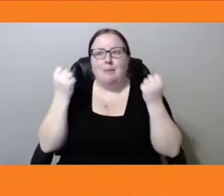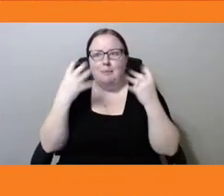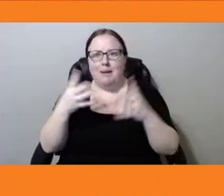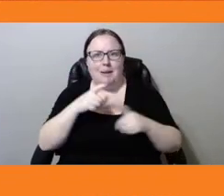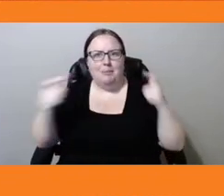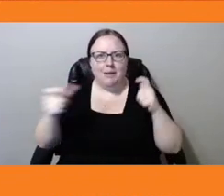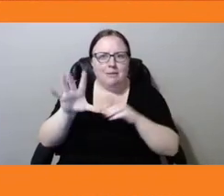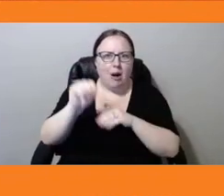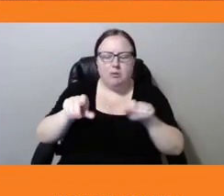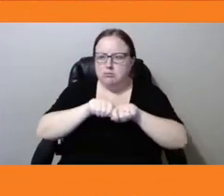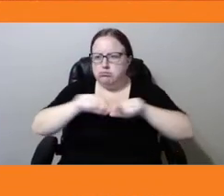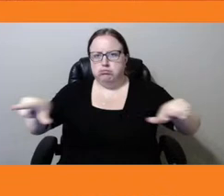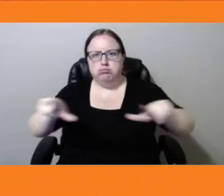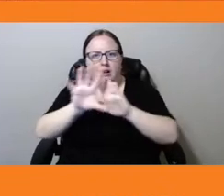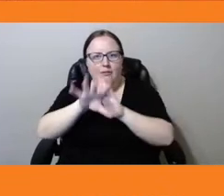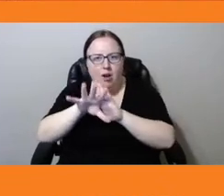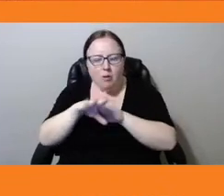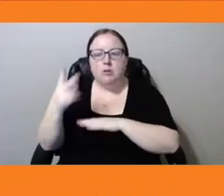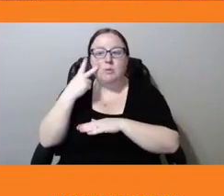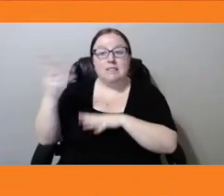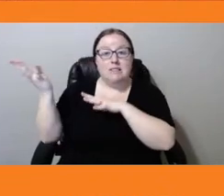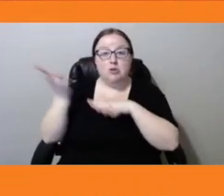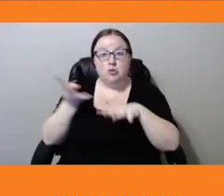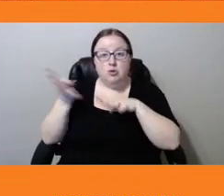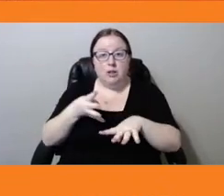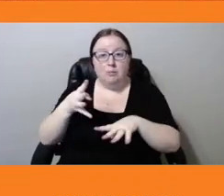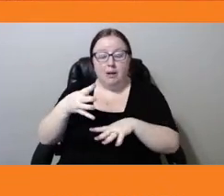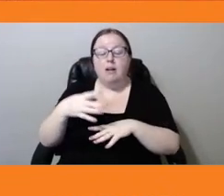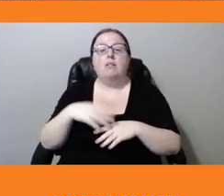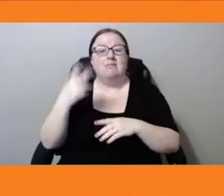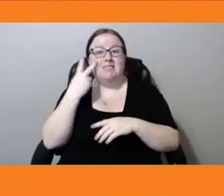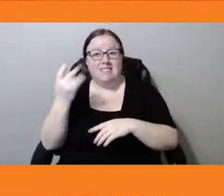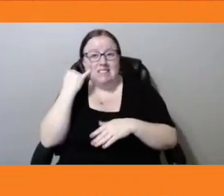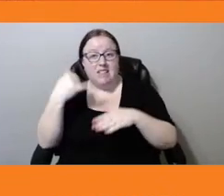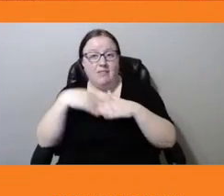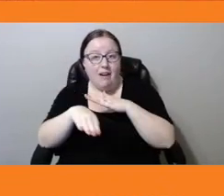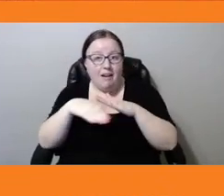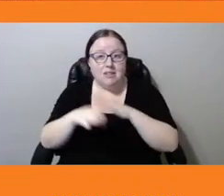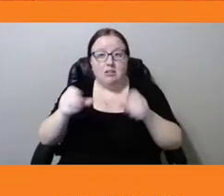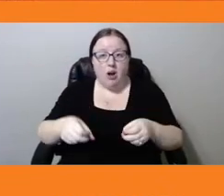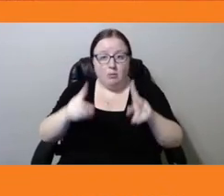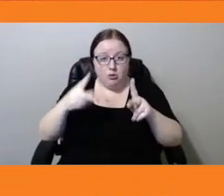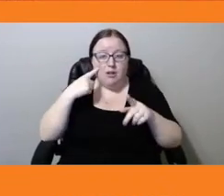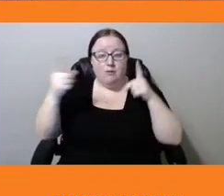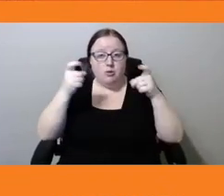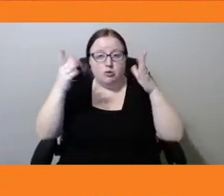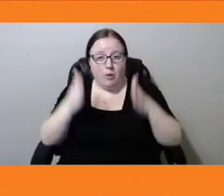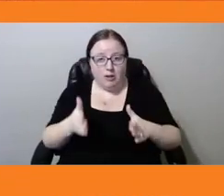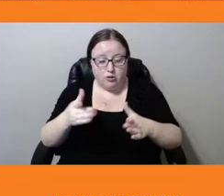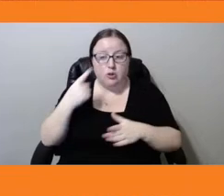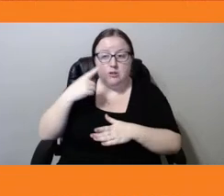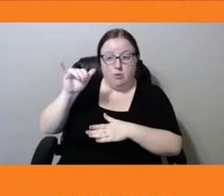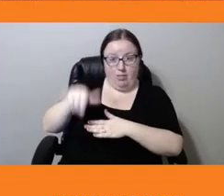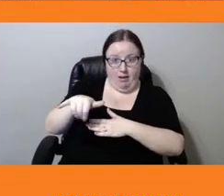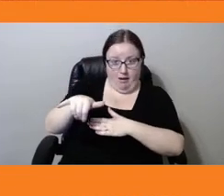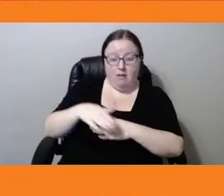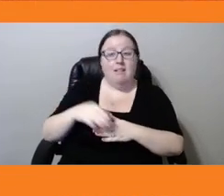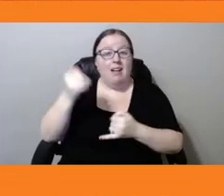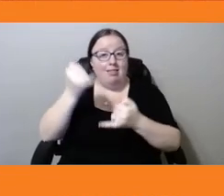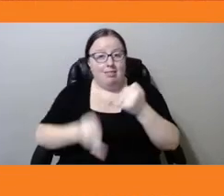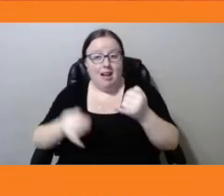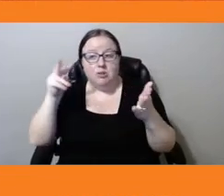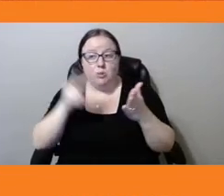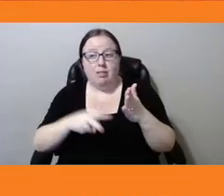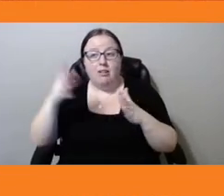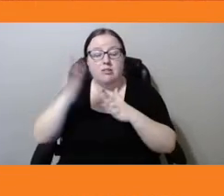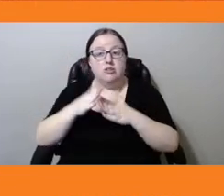who are releasing films. We look at streaming platforms to understand if there's access and opportunity for directors on those platforms. And lastly, we